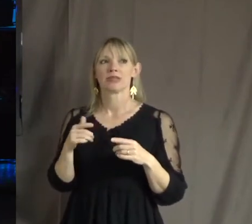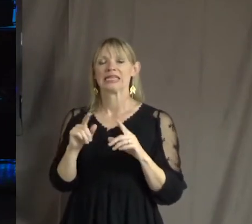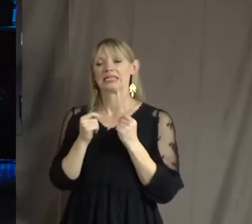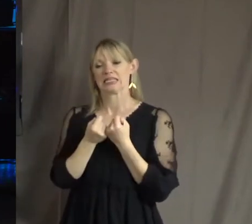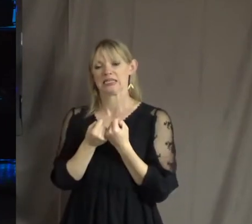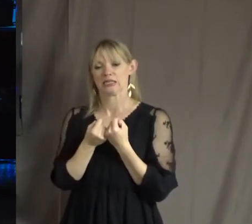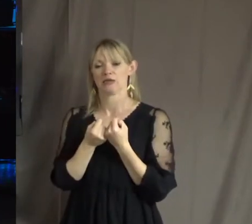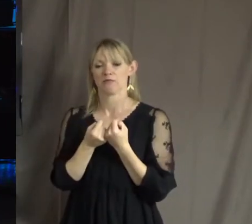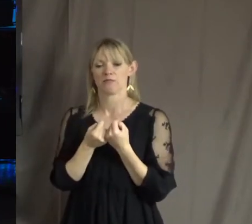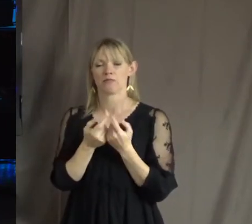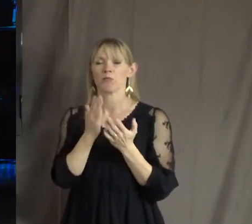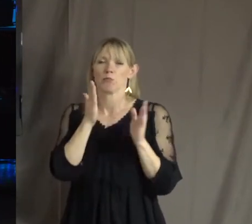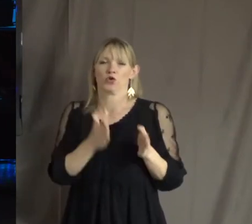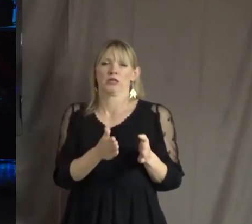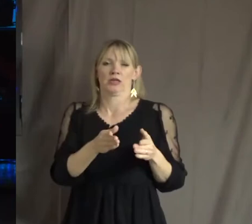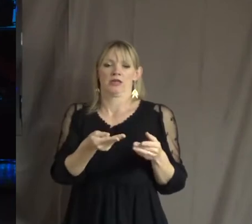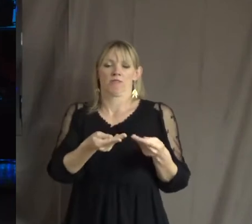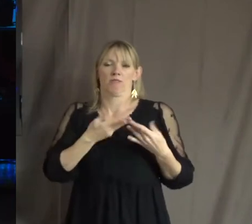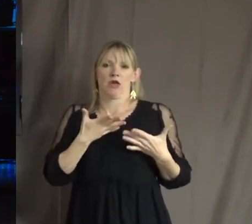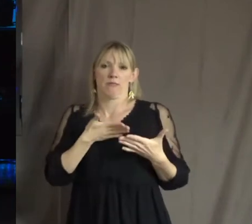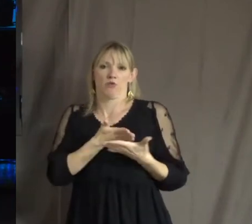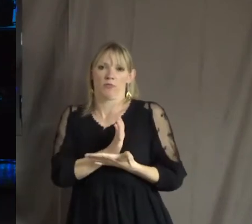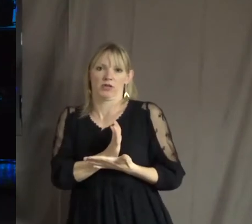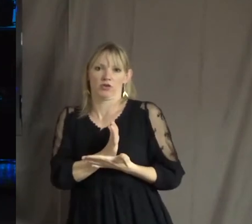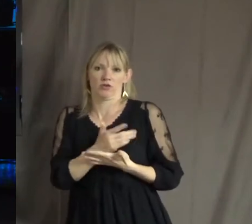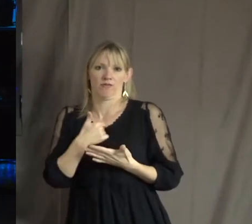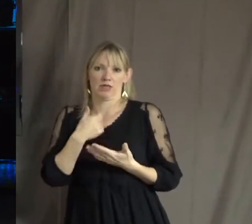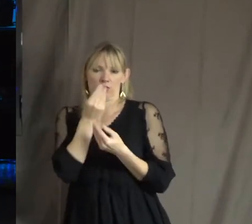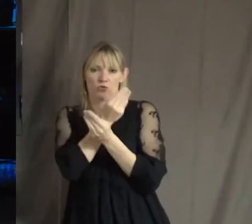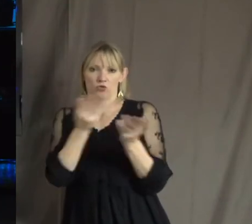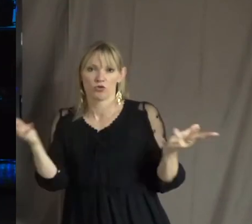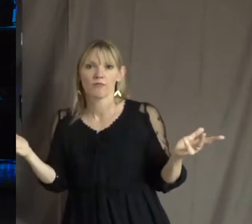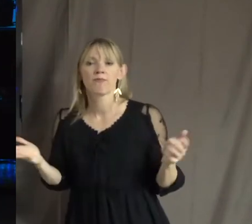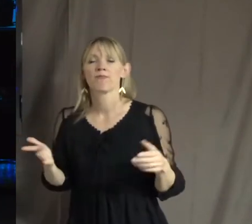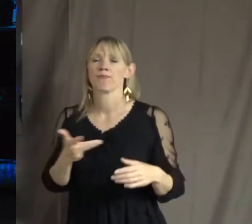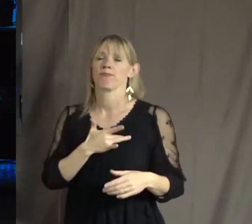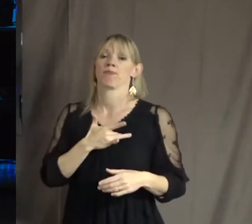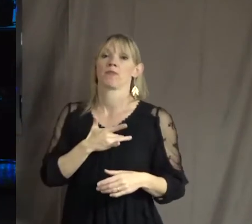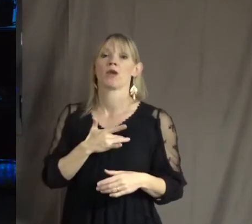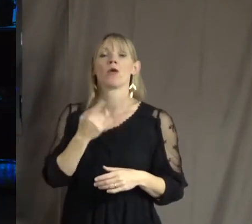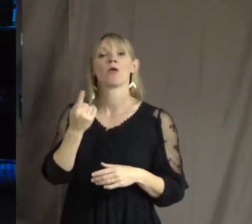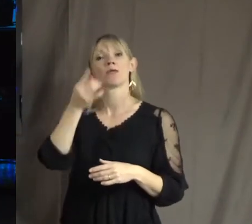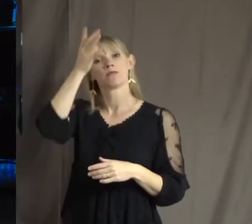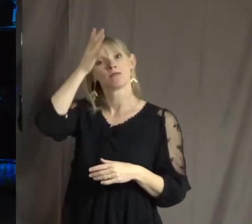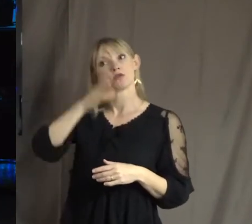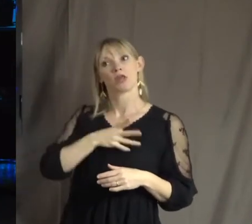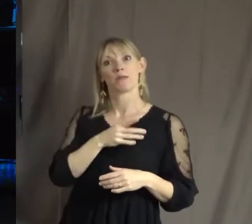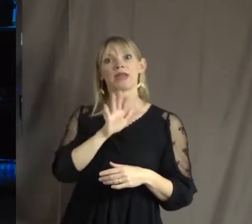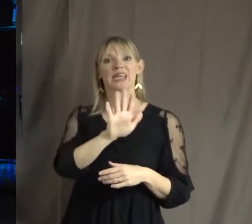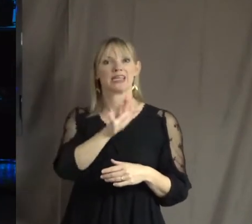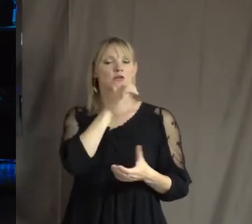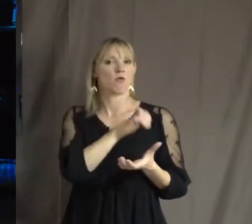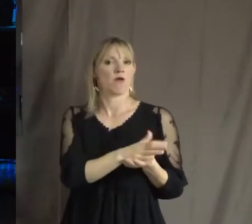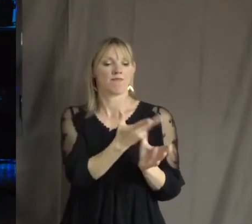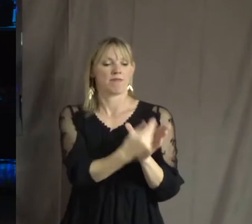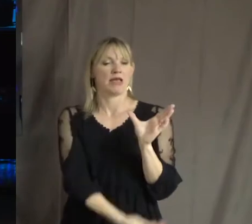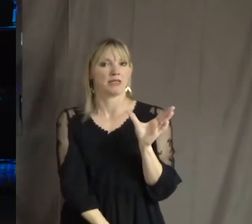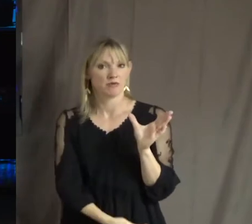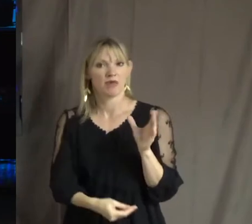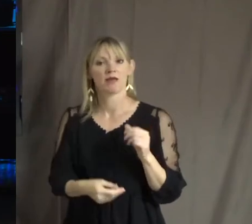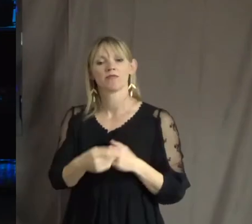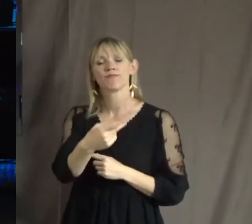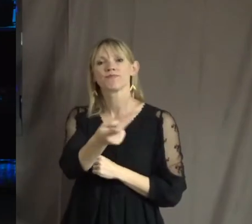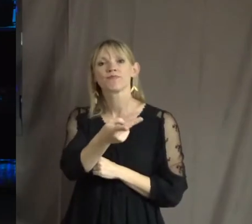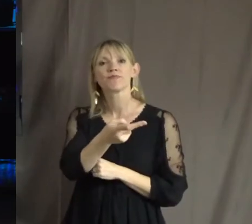heard this story before, because it touched me so deeply. I once had a gentleman who his wife had passed away. He and his wife had